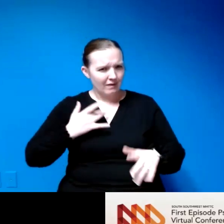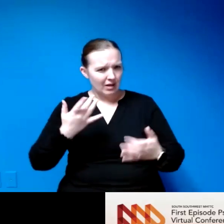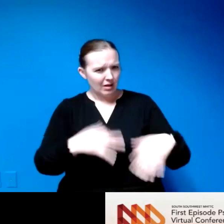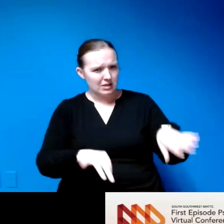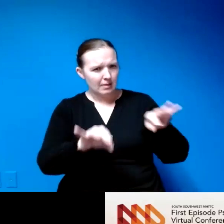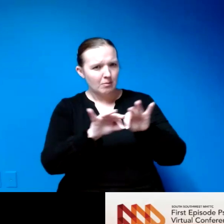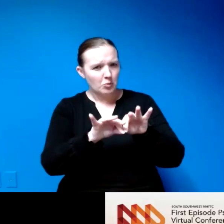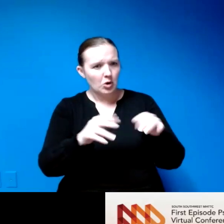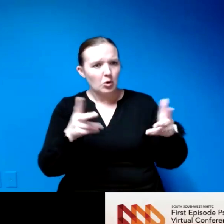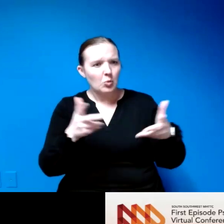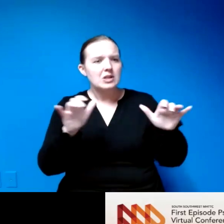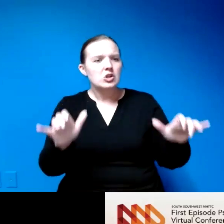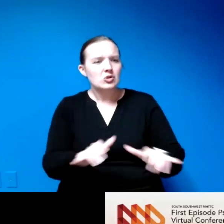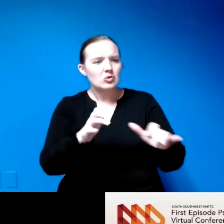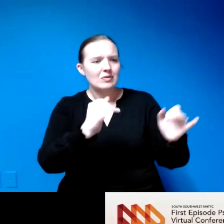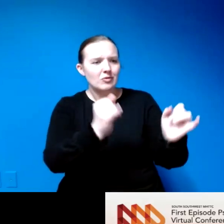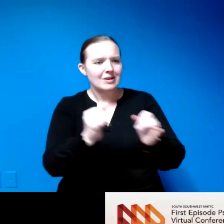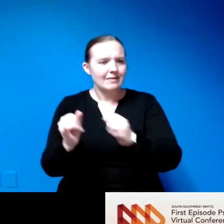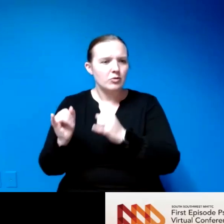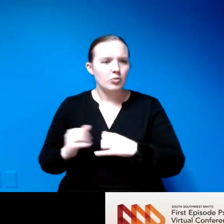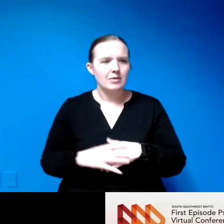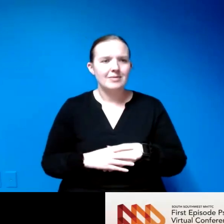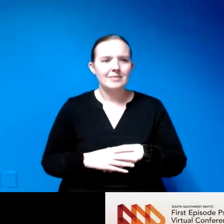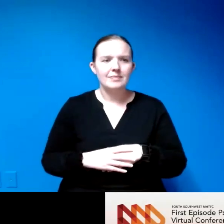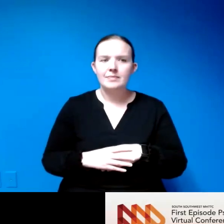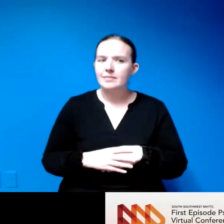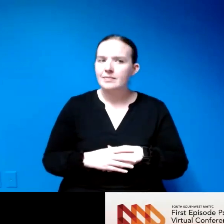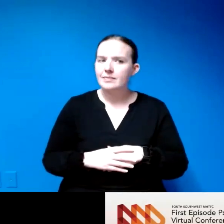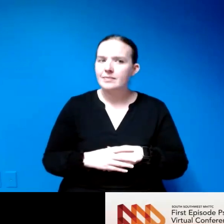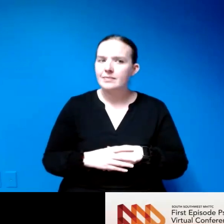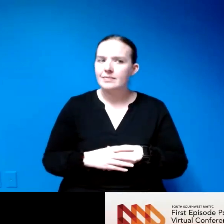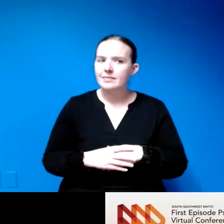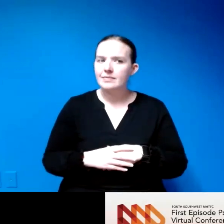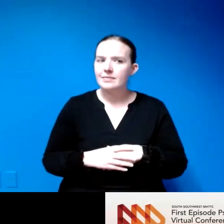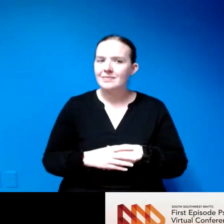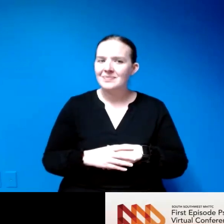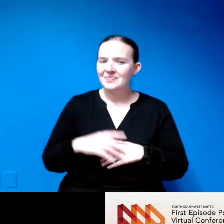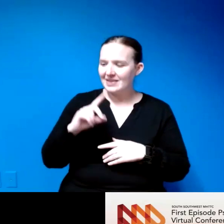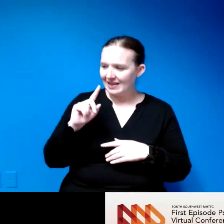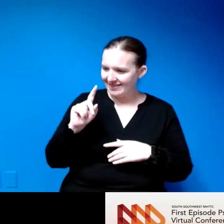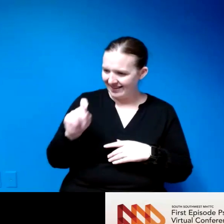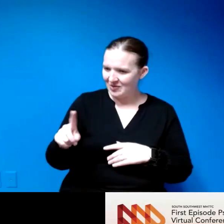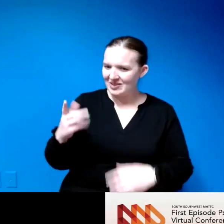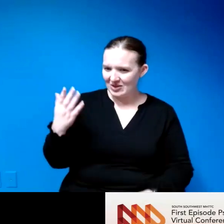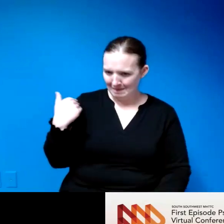important? What does that do for individuals? So there was a question before